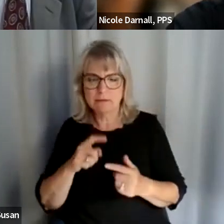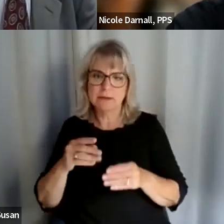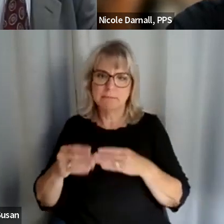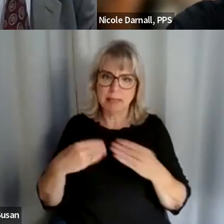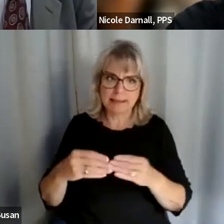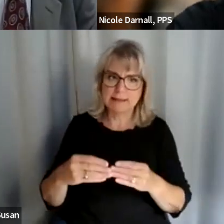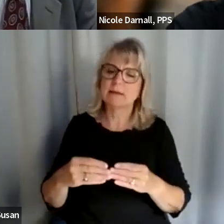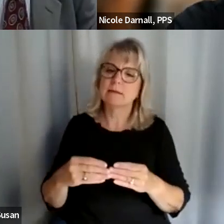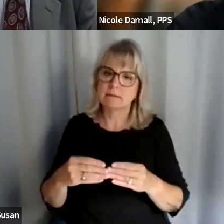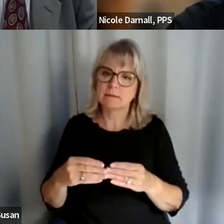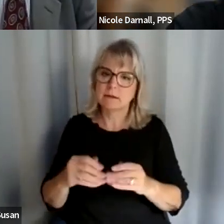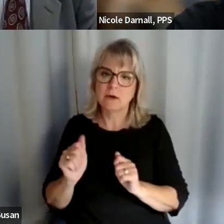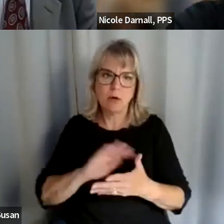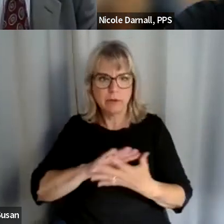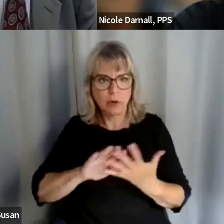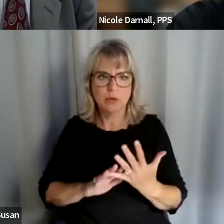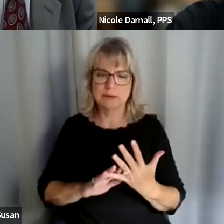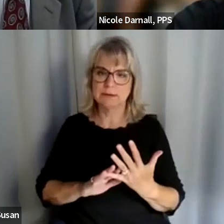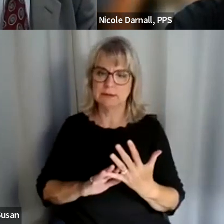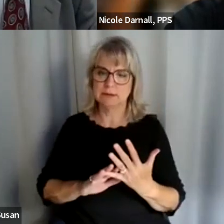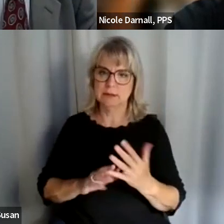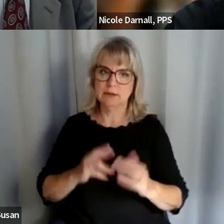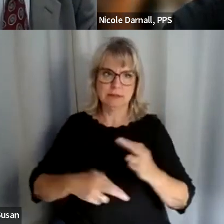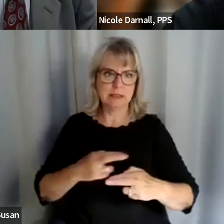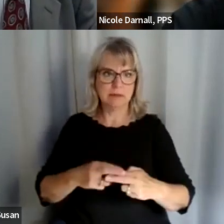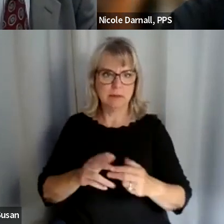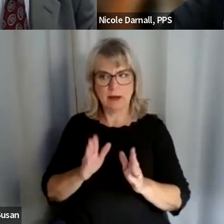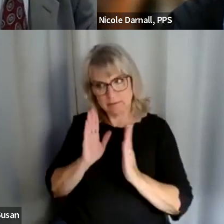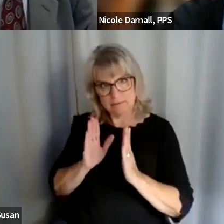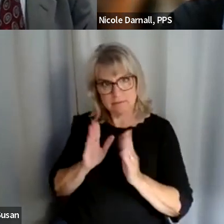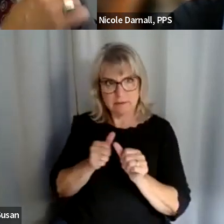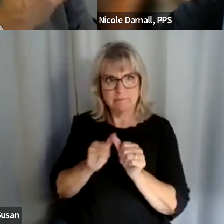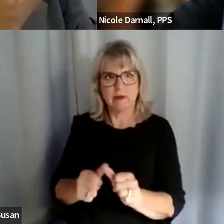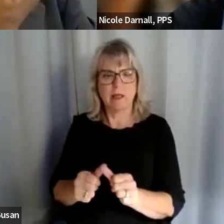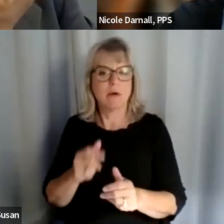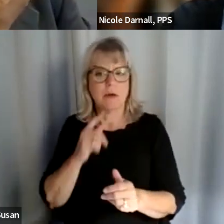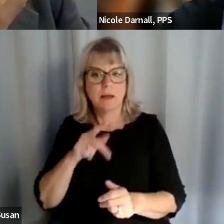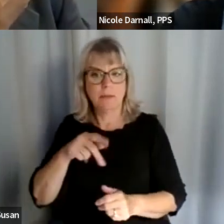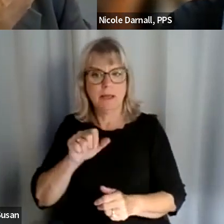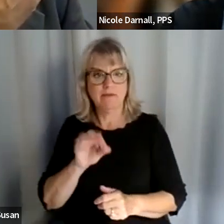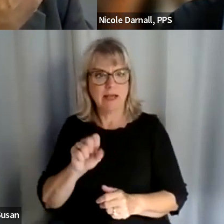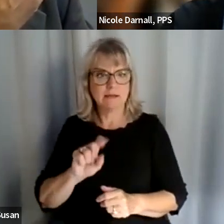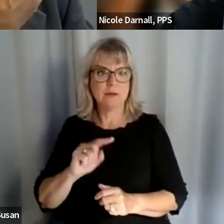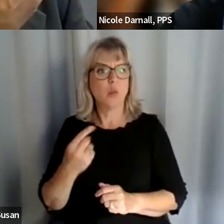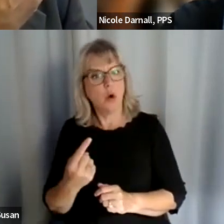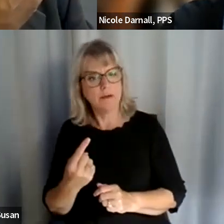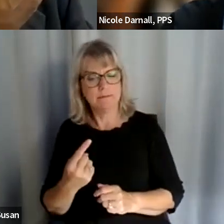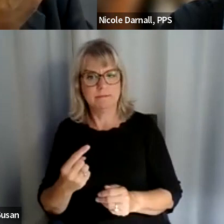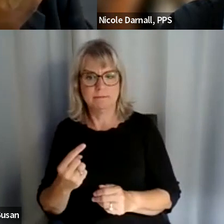So you know, all of those considerations are something I follow pretty carefully. And PFAS is just one manifestation of that.